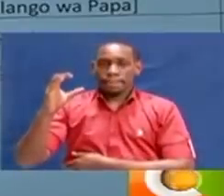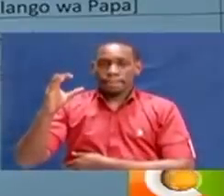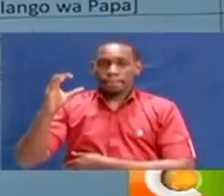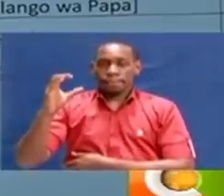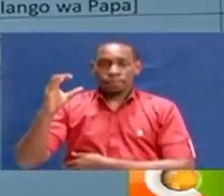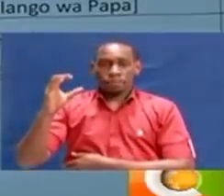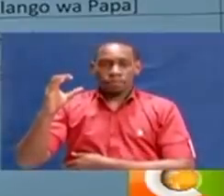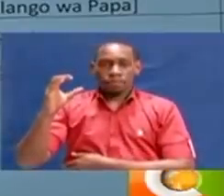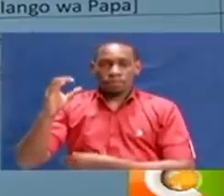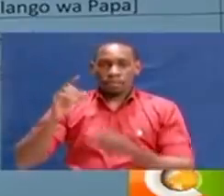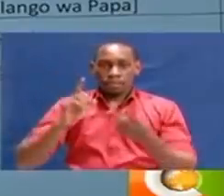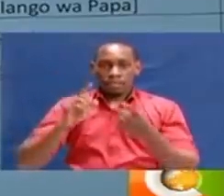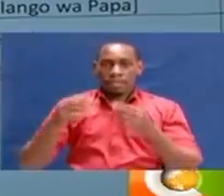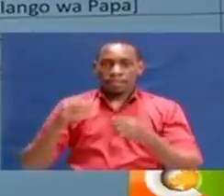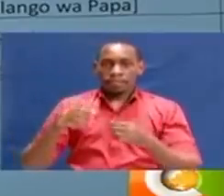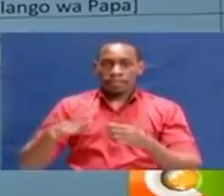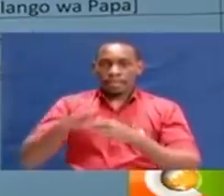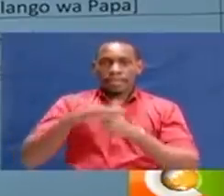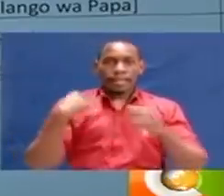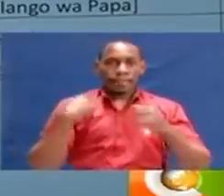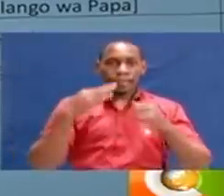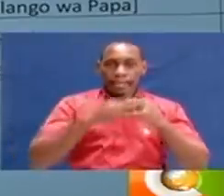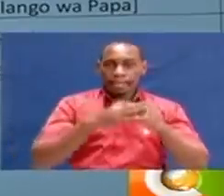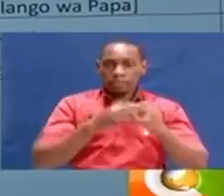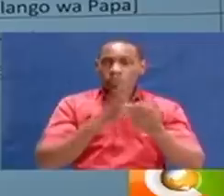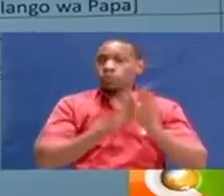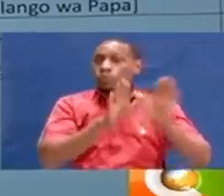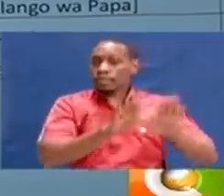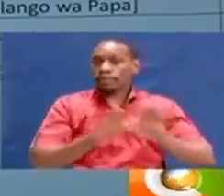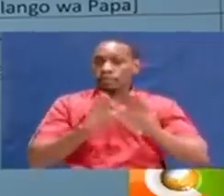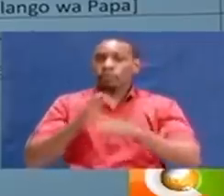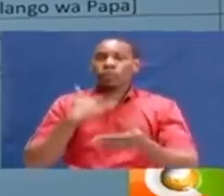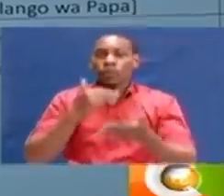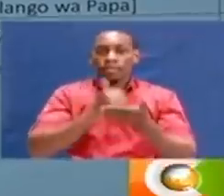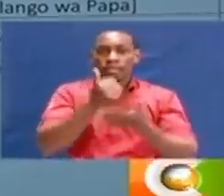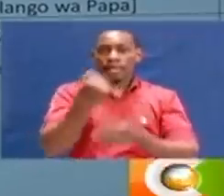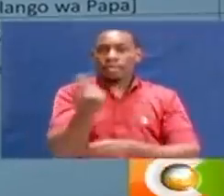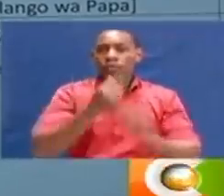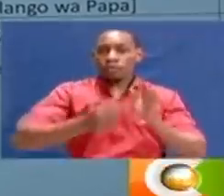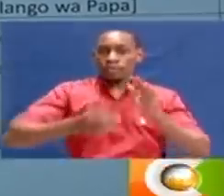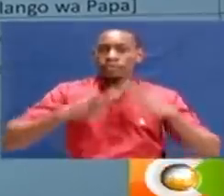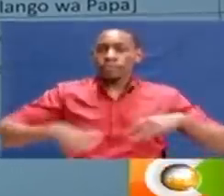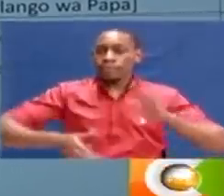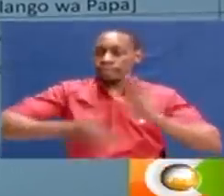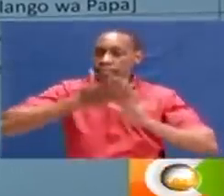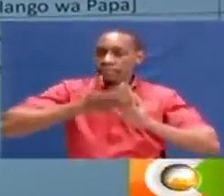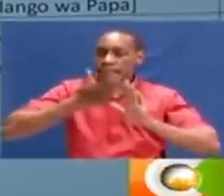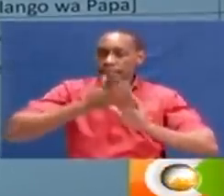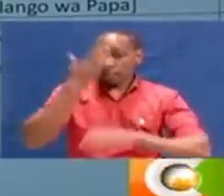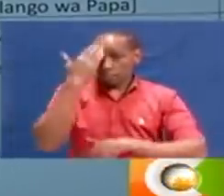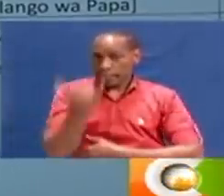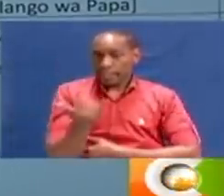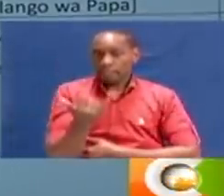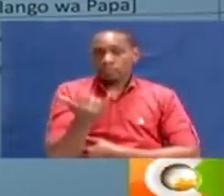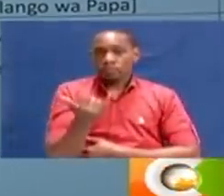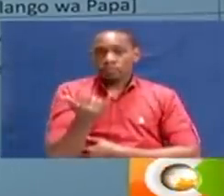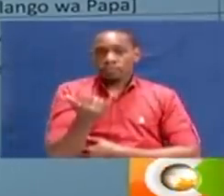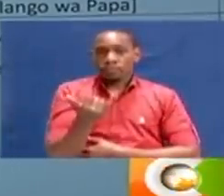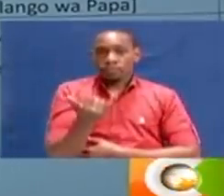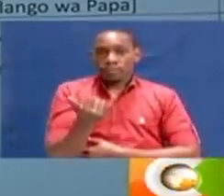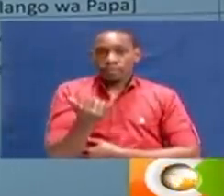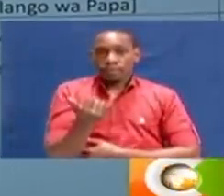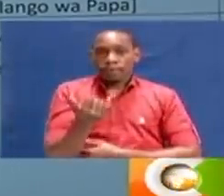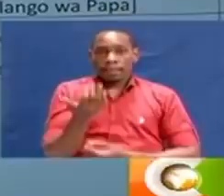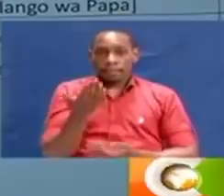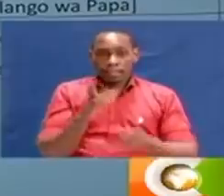Kebra. Kebra, we have been very, very careful to isolate these people as quickly as possible. Because again, unless you contain them, and there's a team